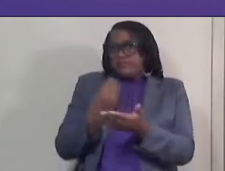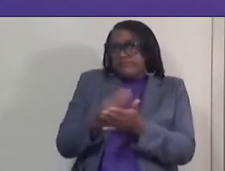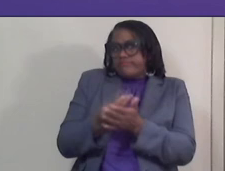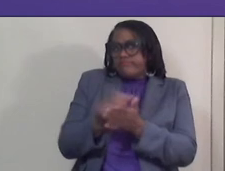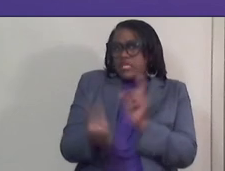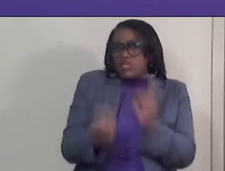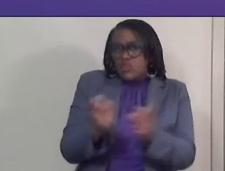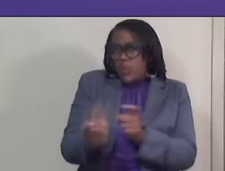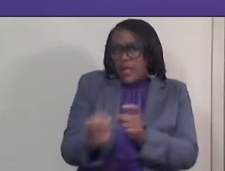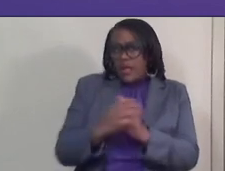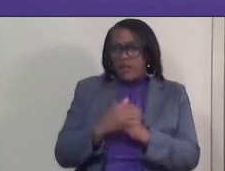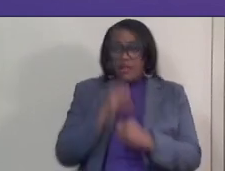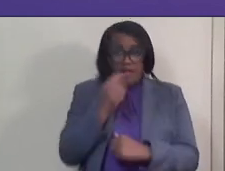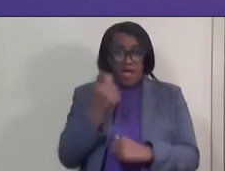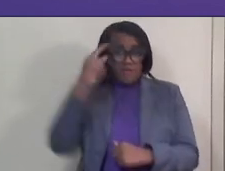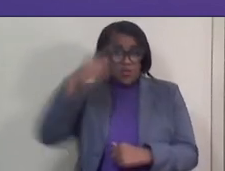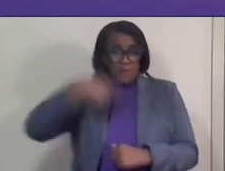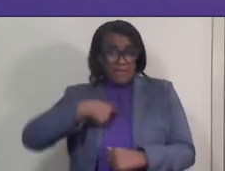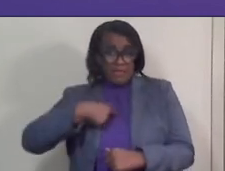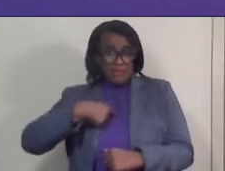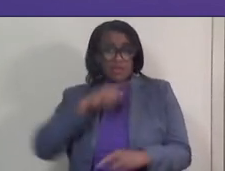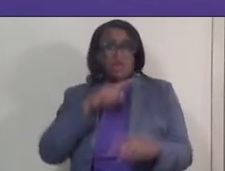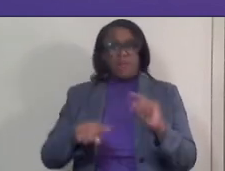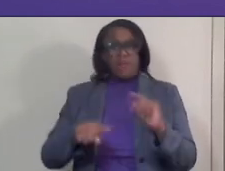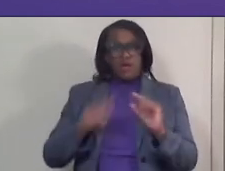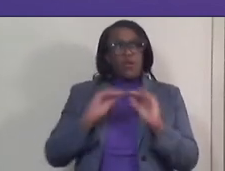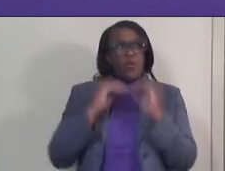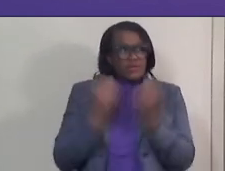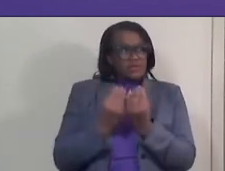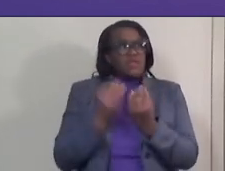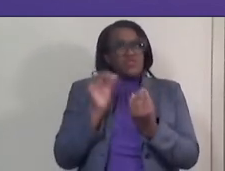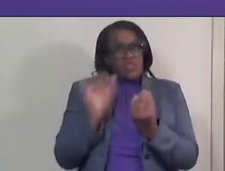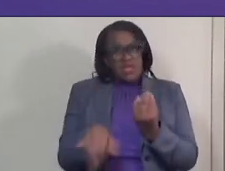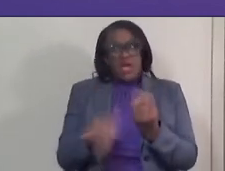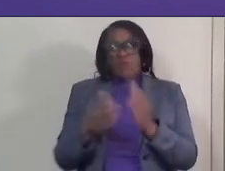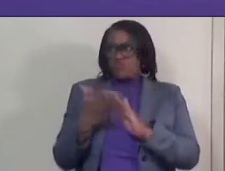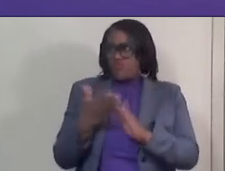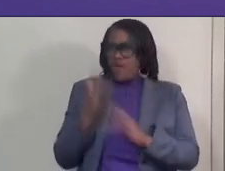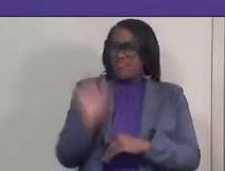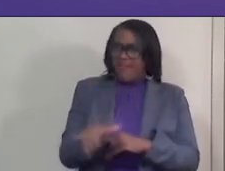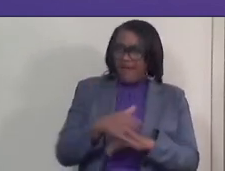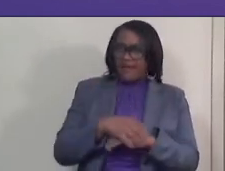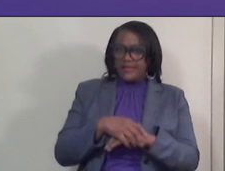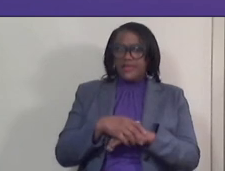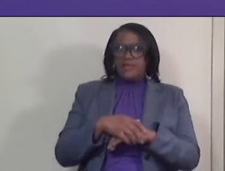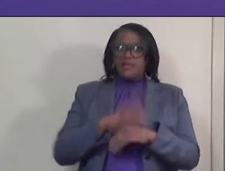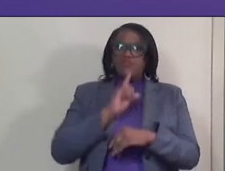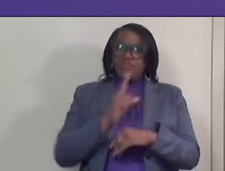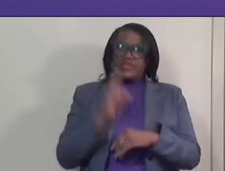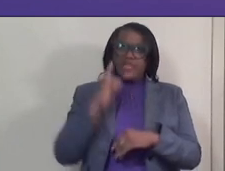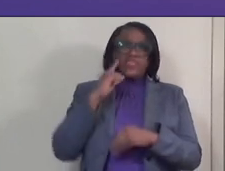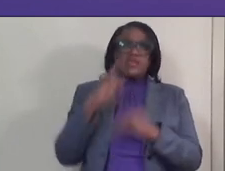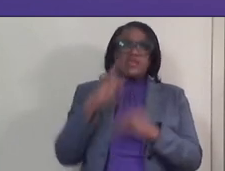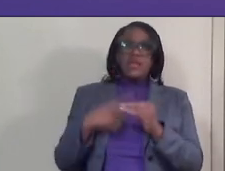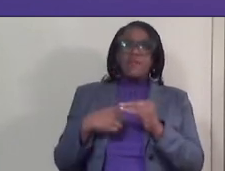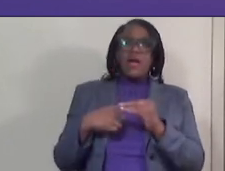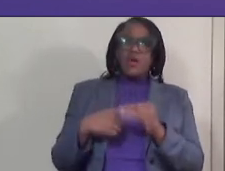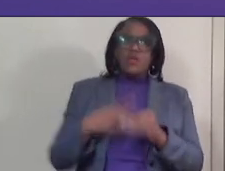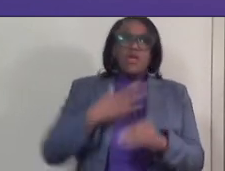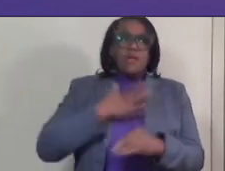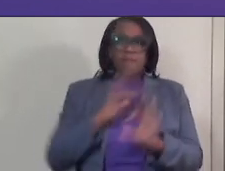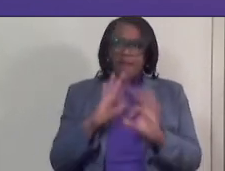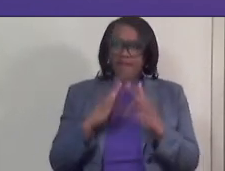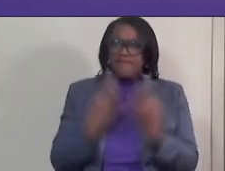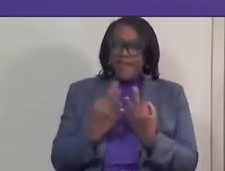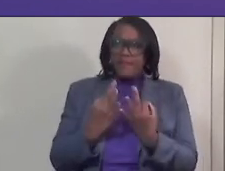to me personally, but to an organization that would run it. But really thinking about, even in my families, if it's a